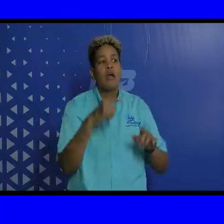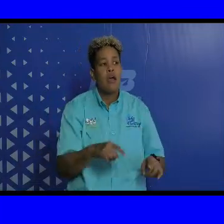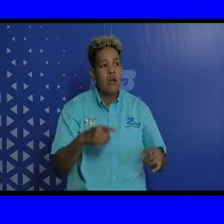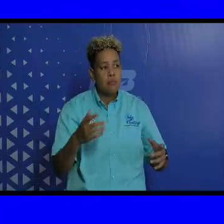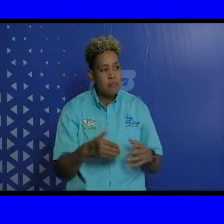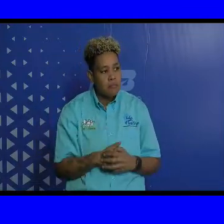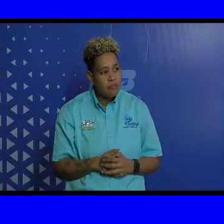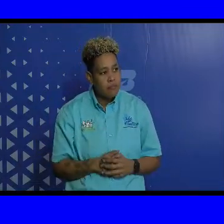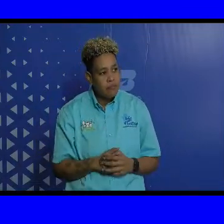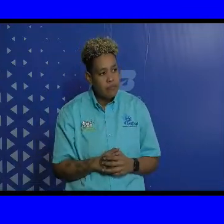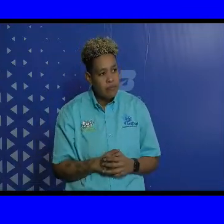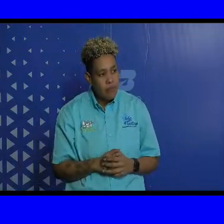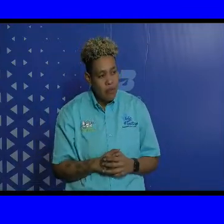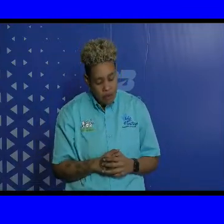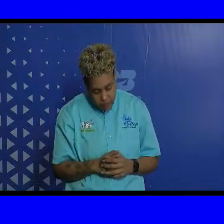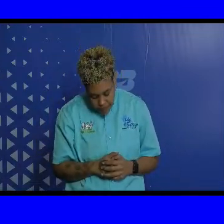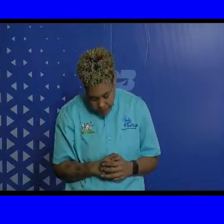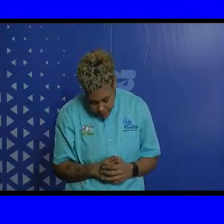and